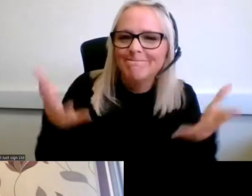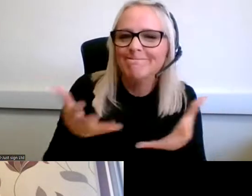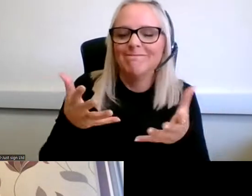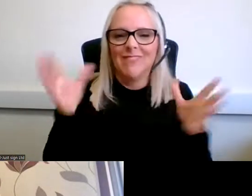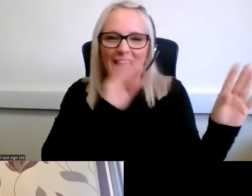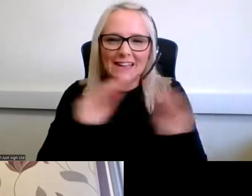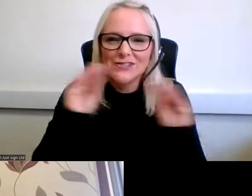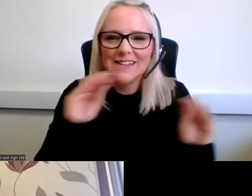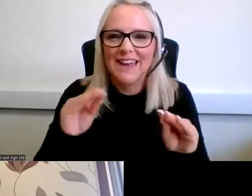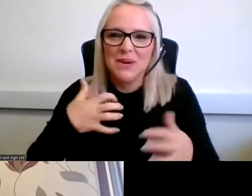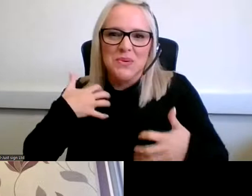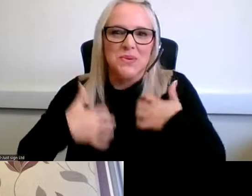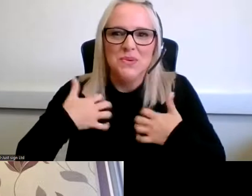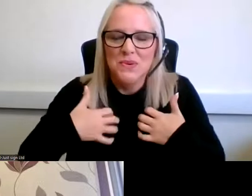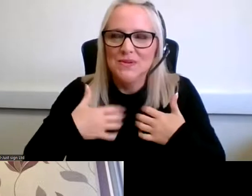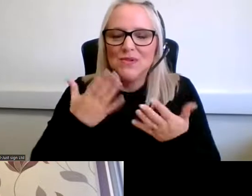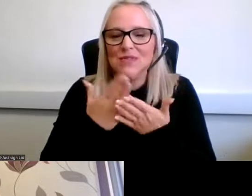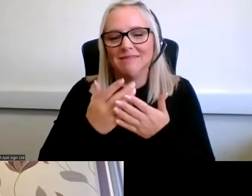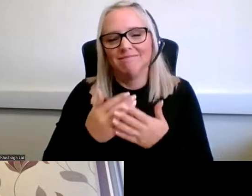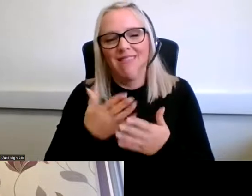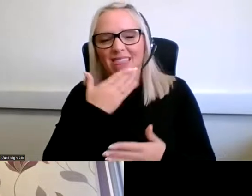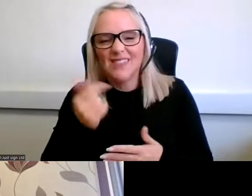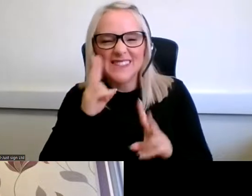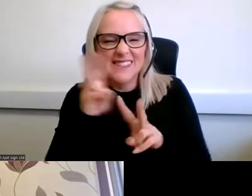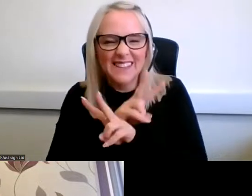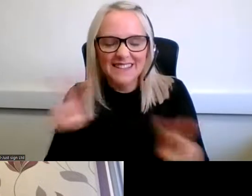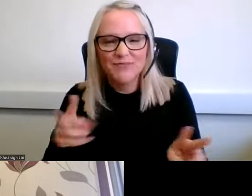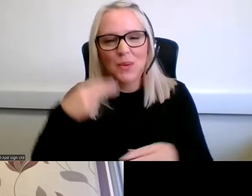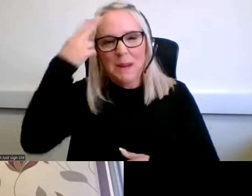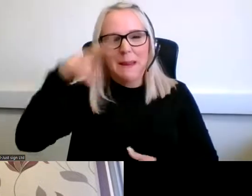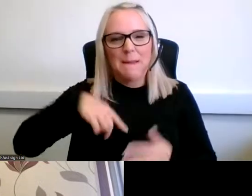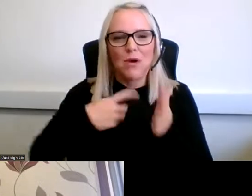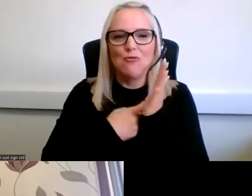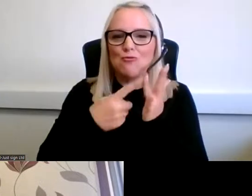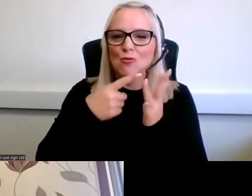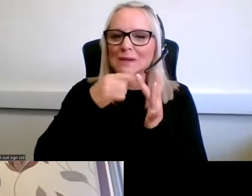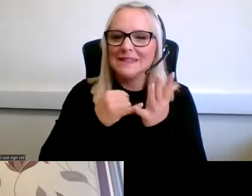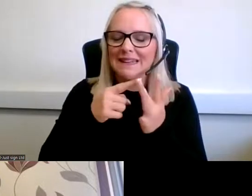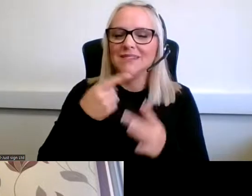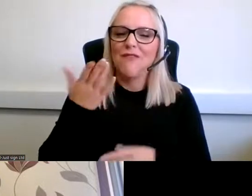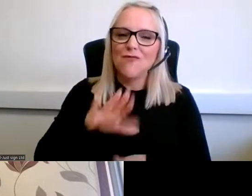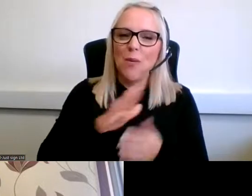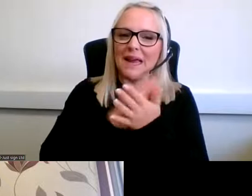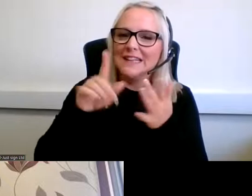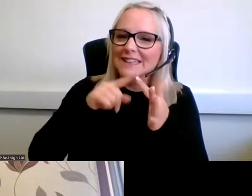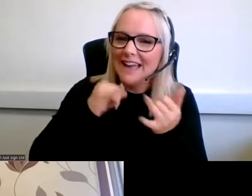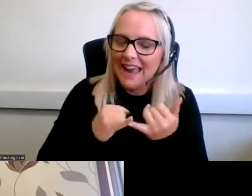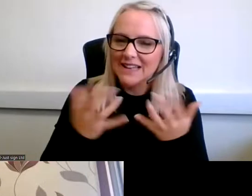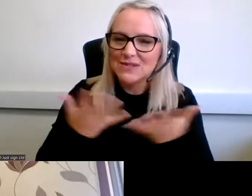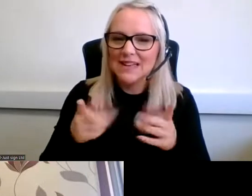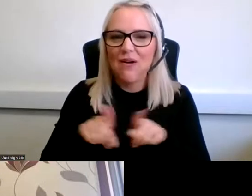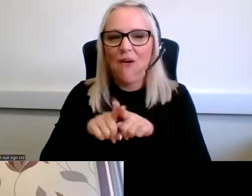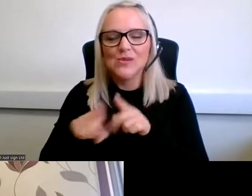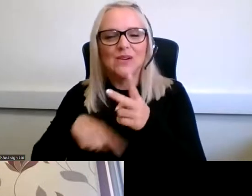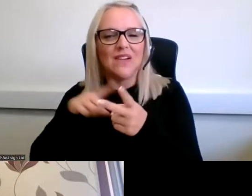great to see you all today. So my name is Rosie Wylie, and I'm from Historic Environment Scotland, and I'm also Vice Chair of Make Your Mark,